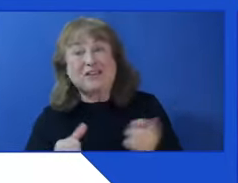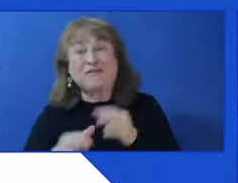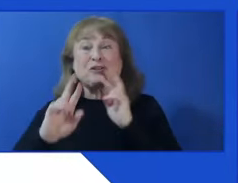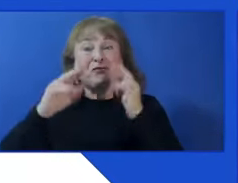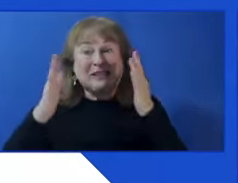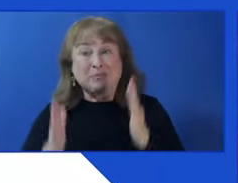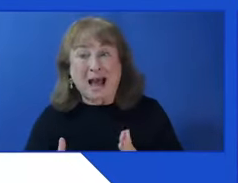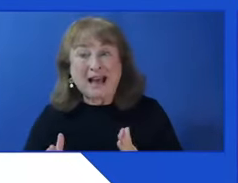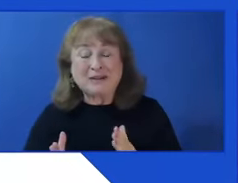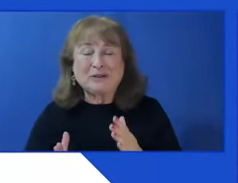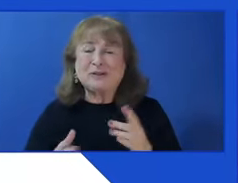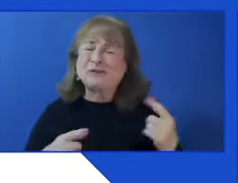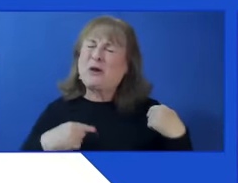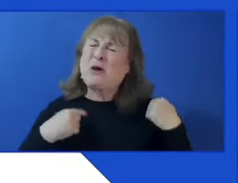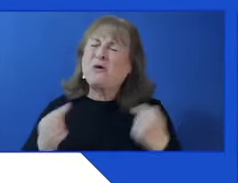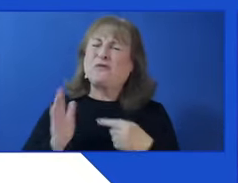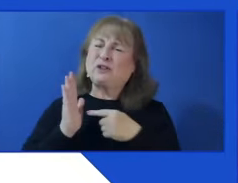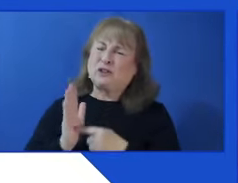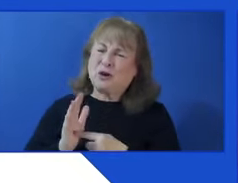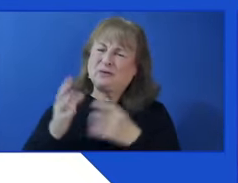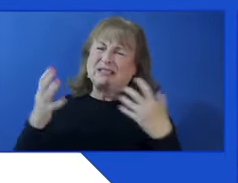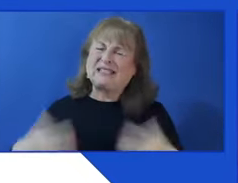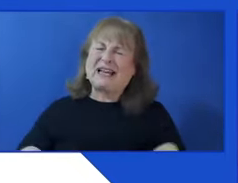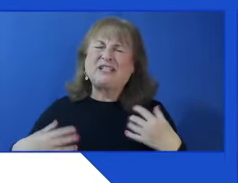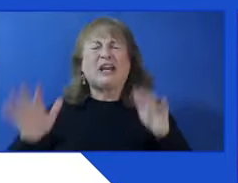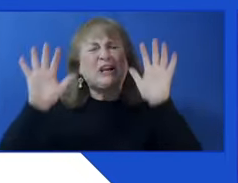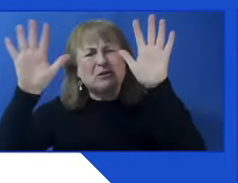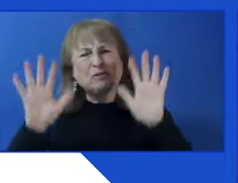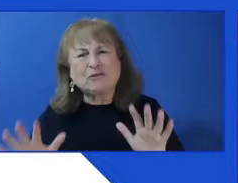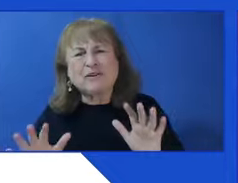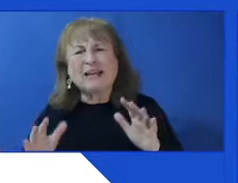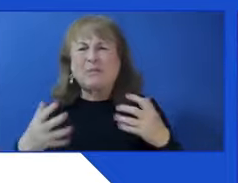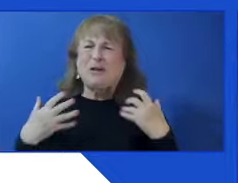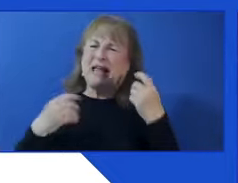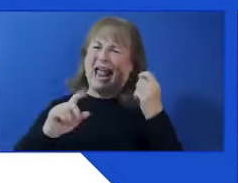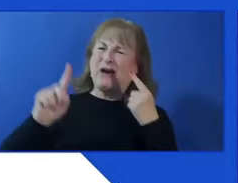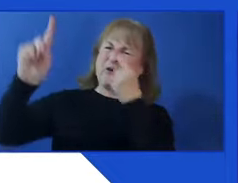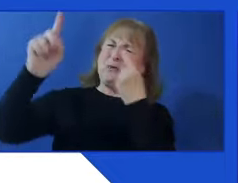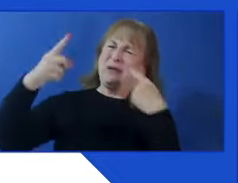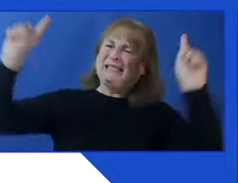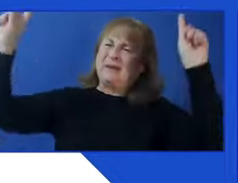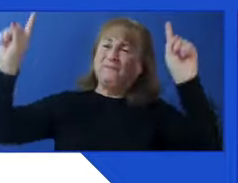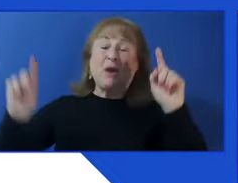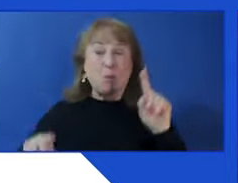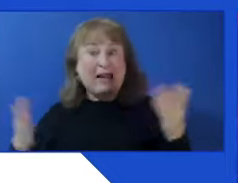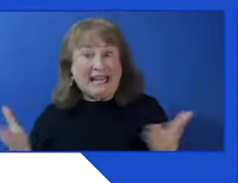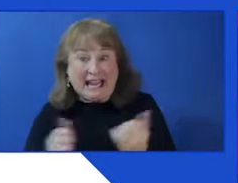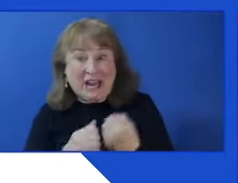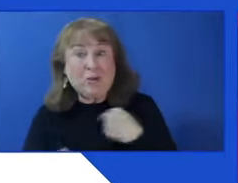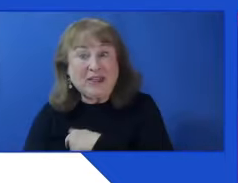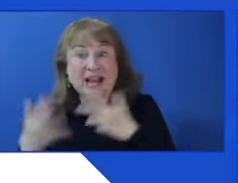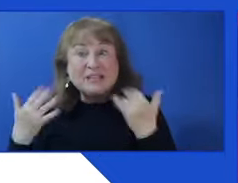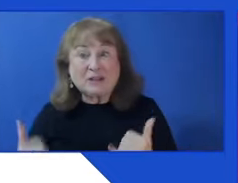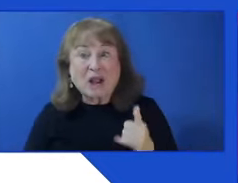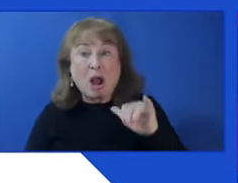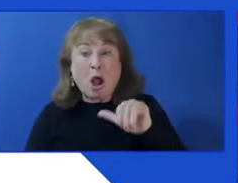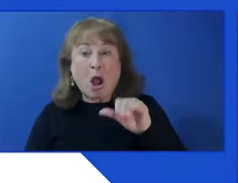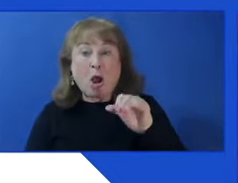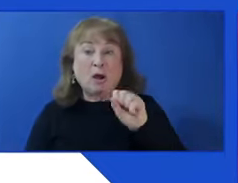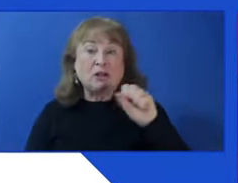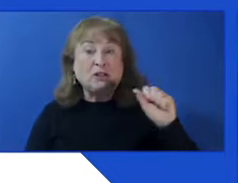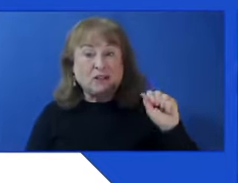responders who have shown such incredible heroism. One of them is here with us today, Yossi